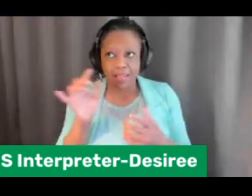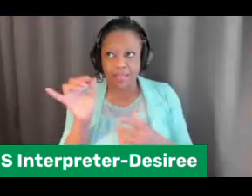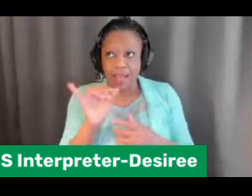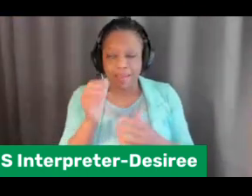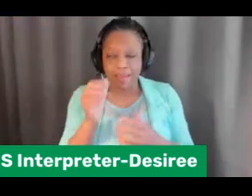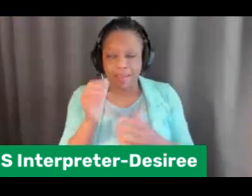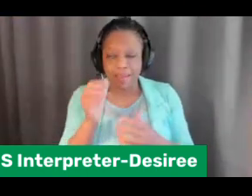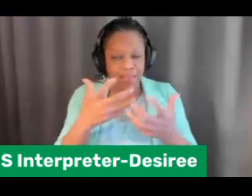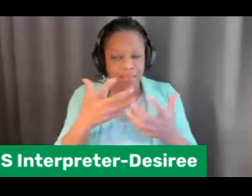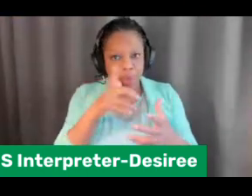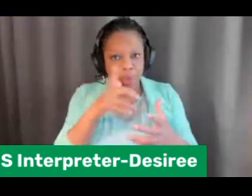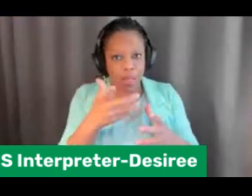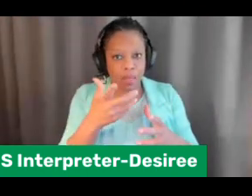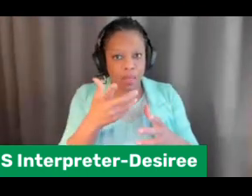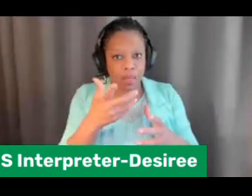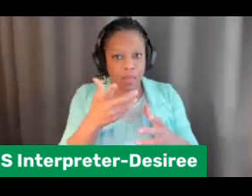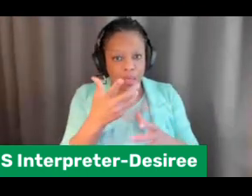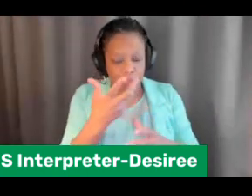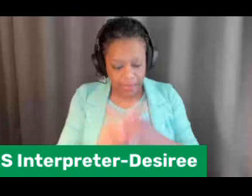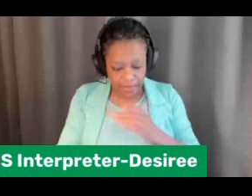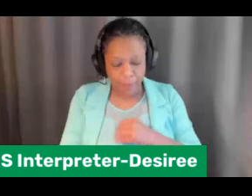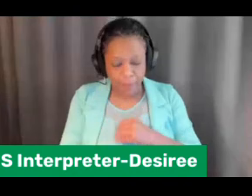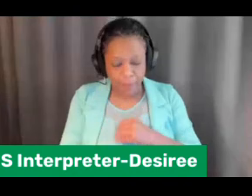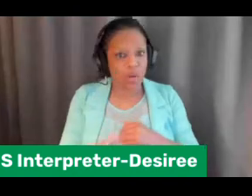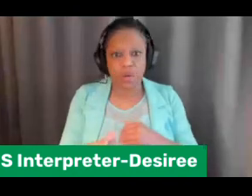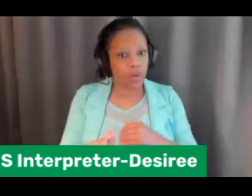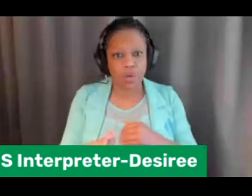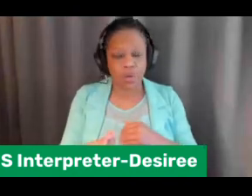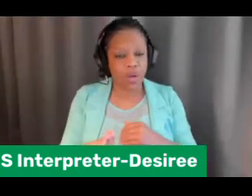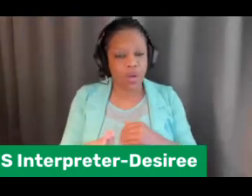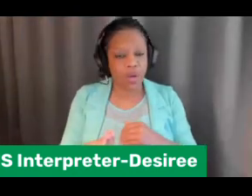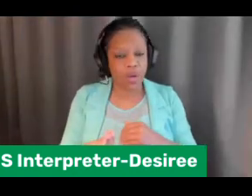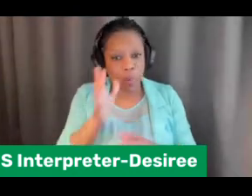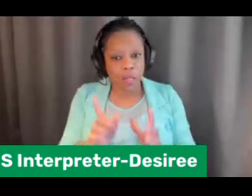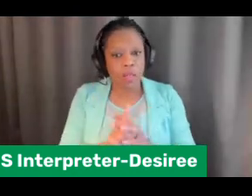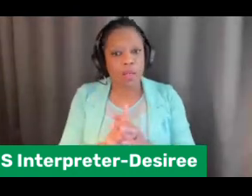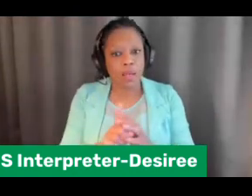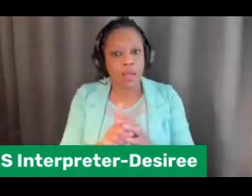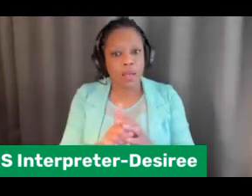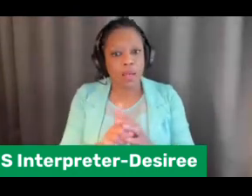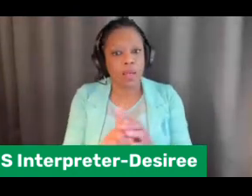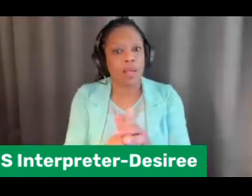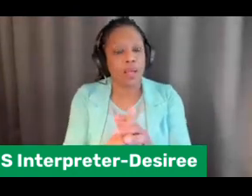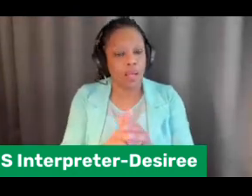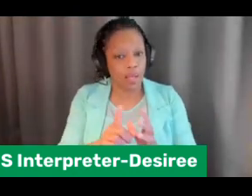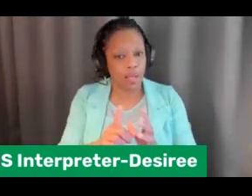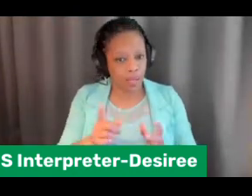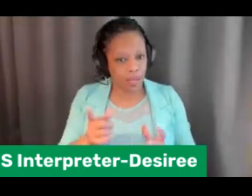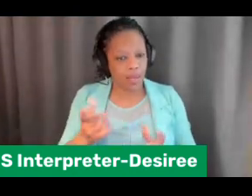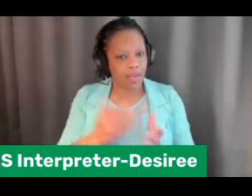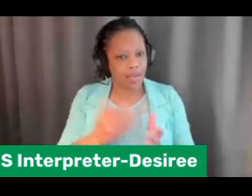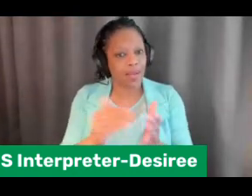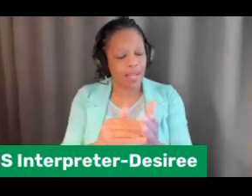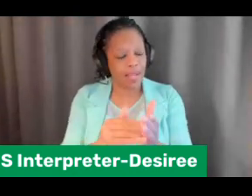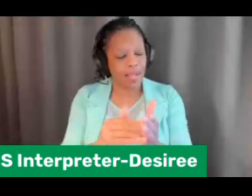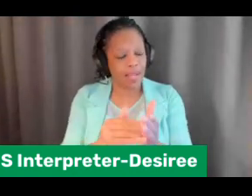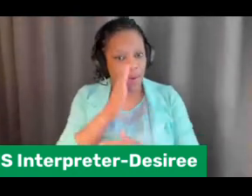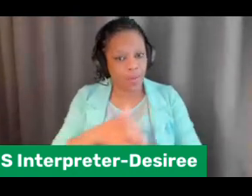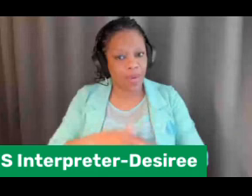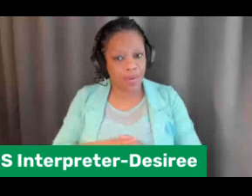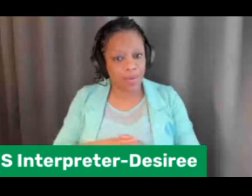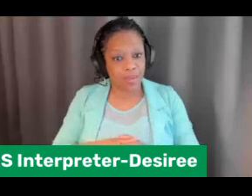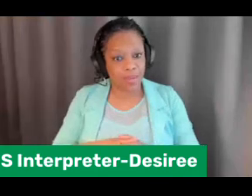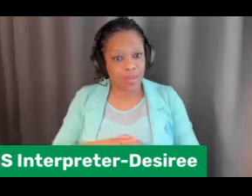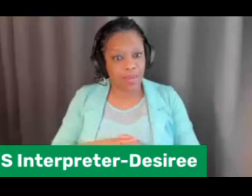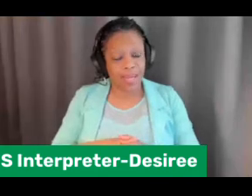They will re-emerge. They will show their heads and faces and tails and feet. And they will demonstrate